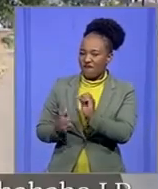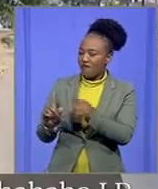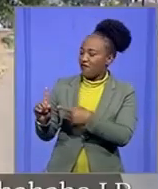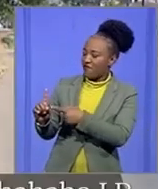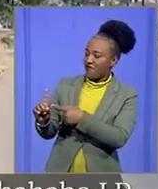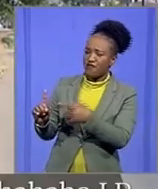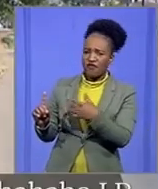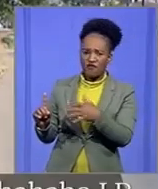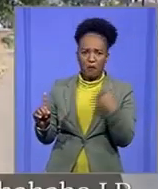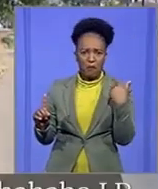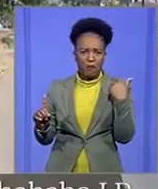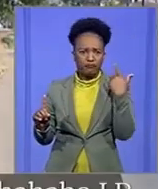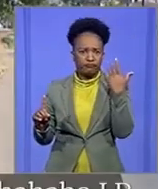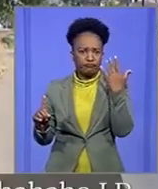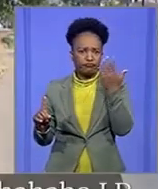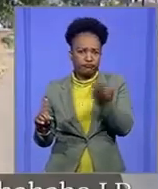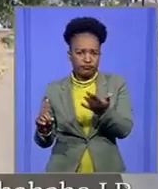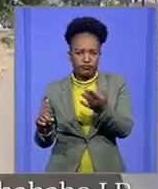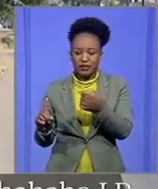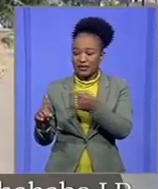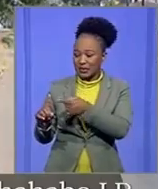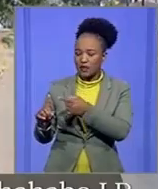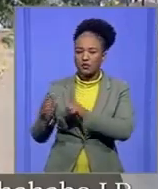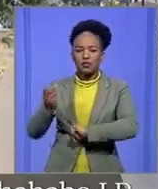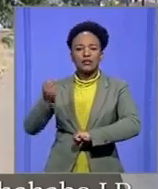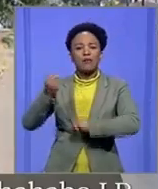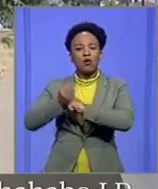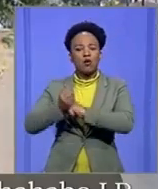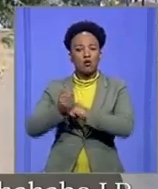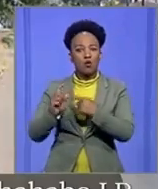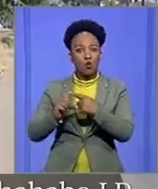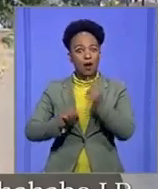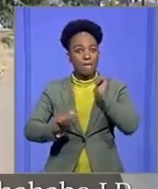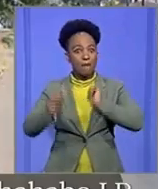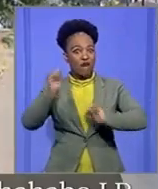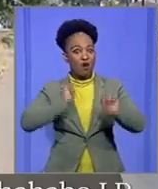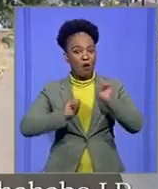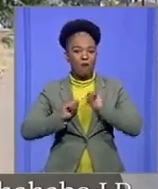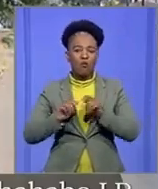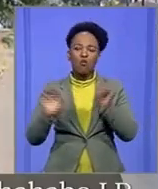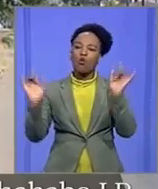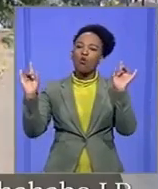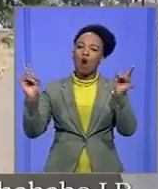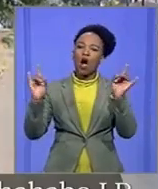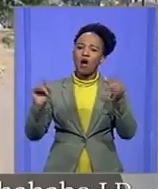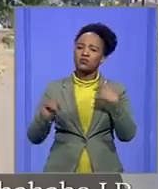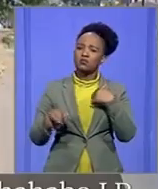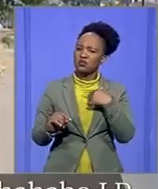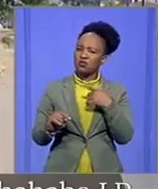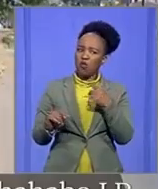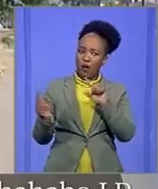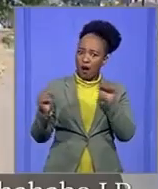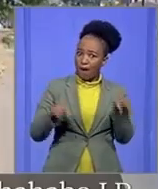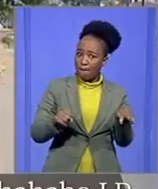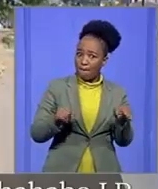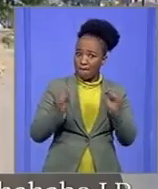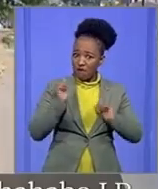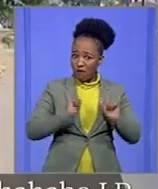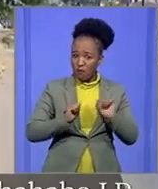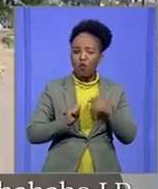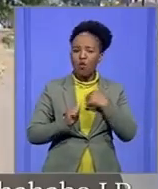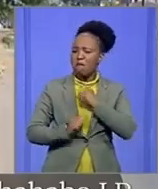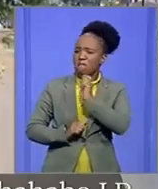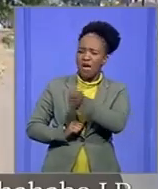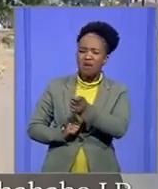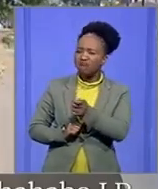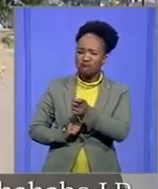over here and she supports us. When she performs, we just watch her for free. We don't have to pay so that we can see her. So I'm really